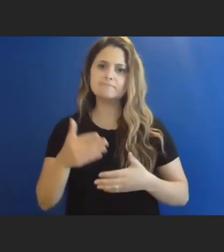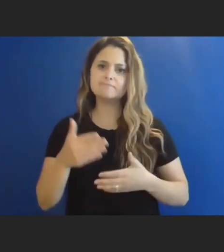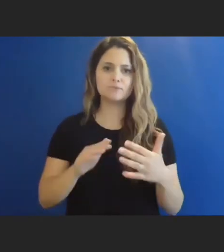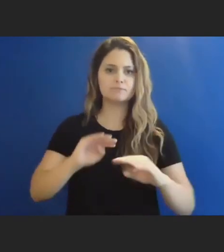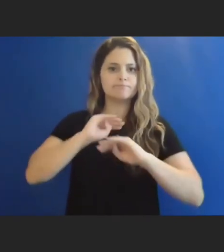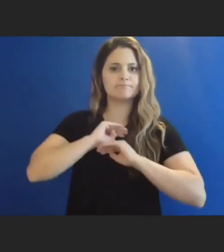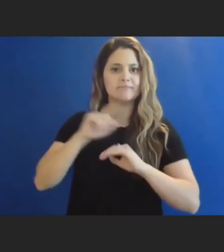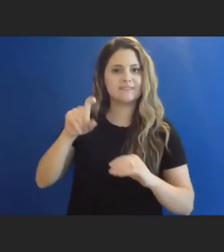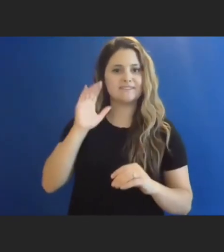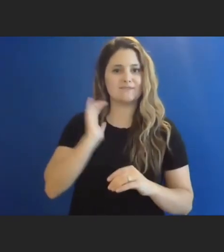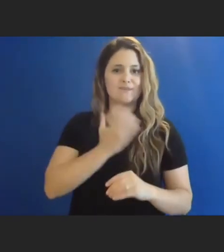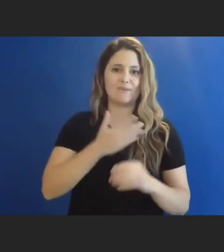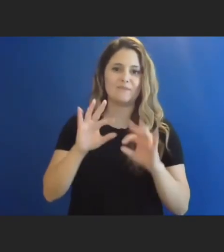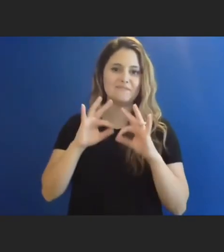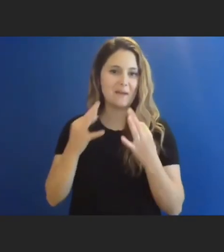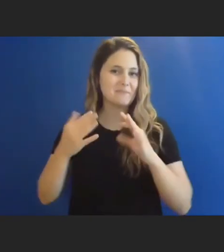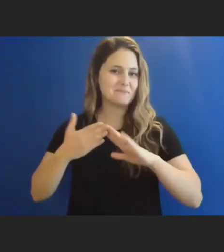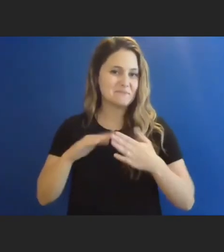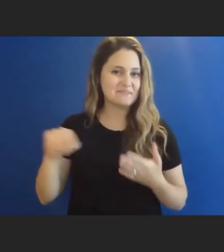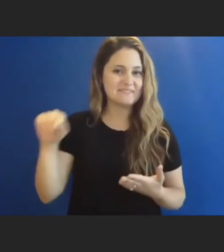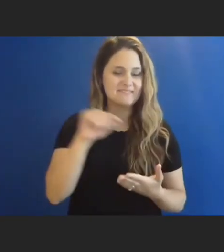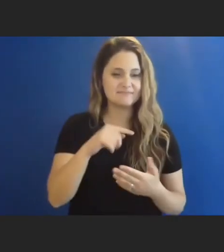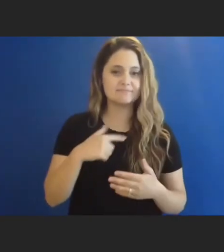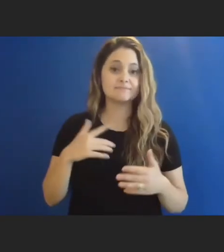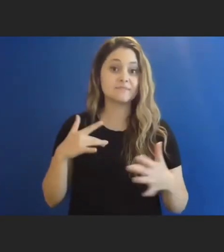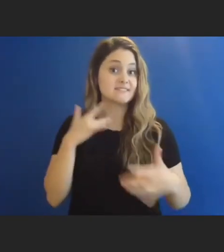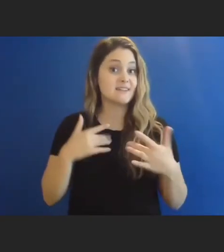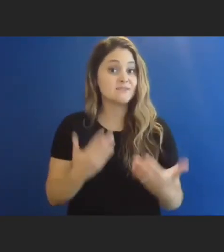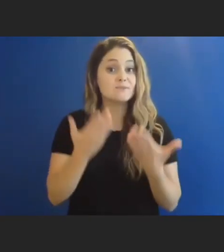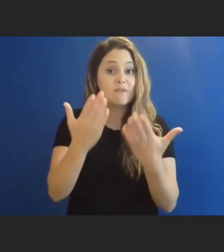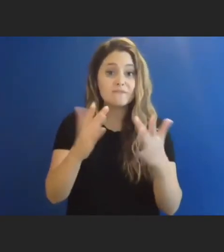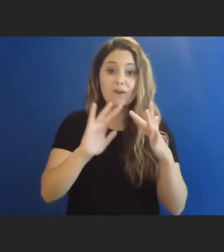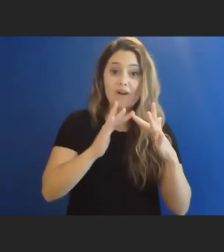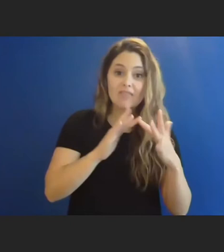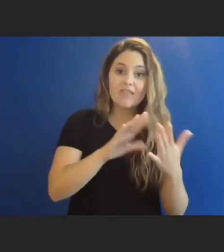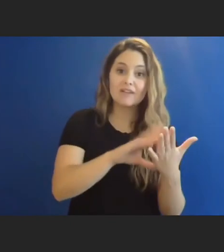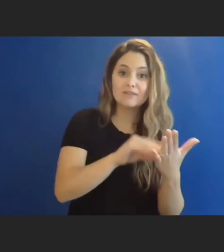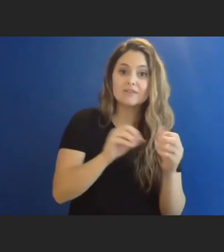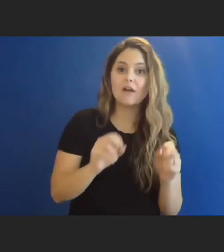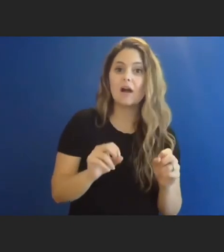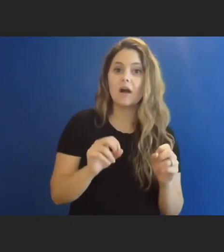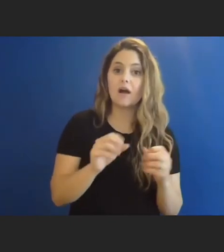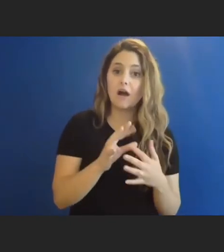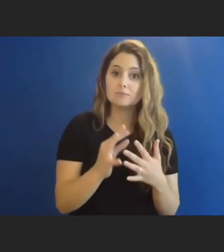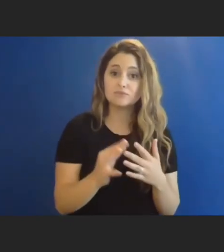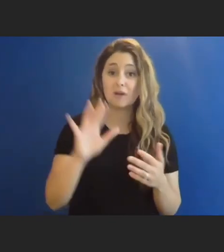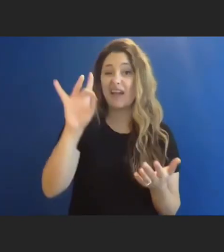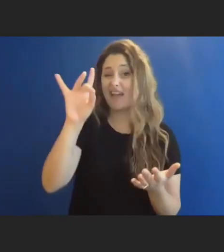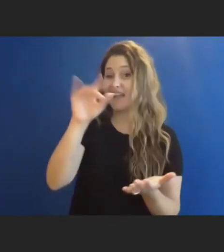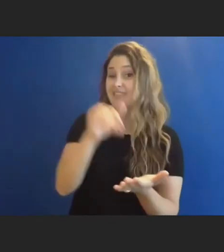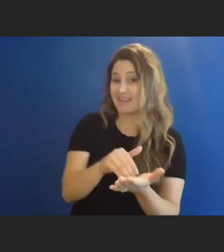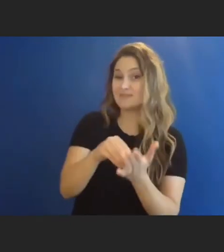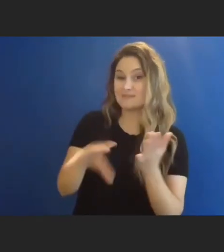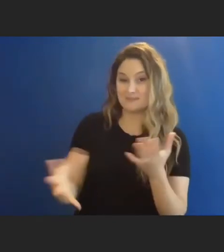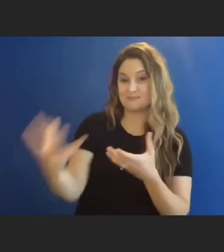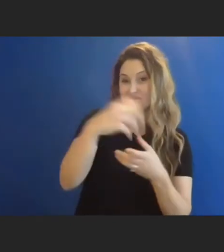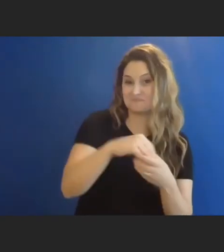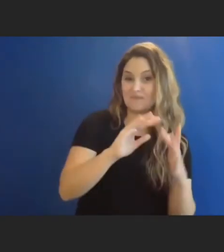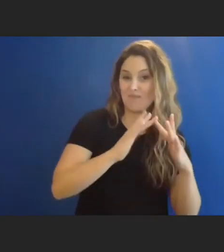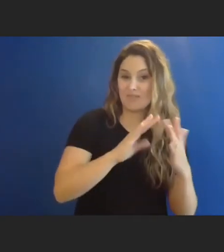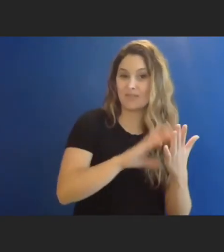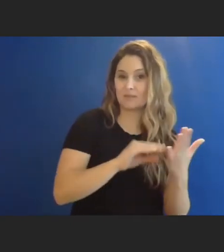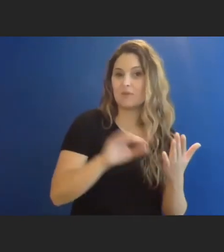needs of our families. We're excited to offer a virtual school option, and about 8,000 of our students are participating in that. That's